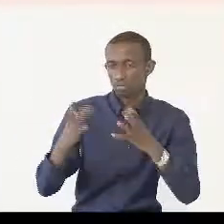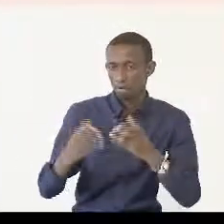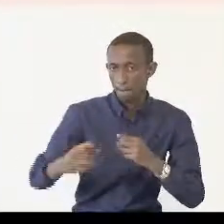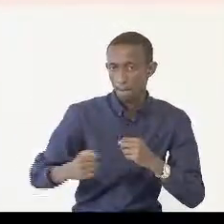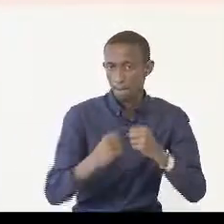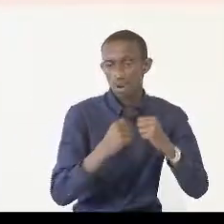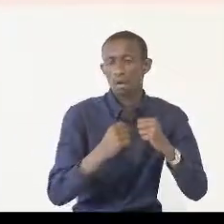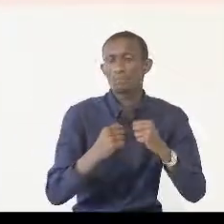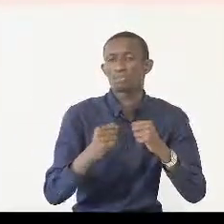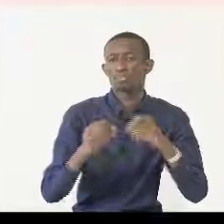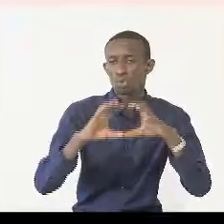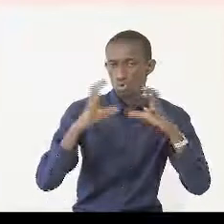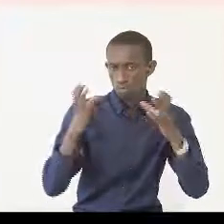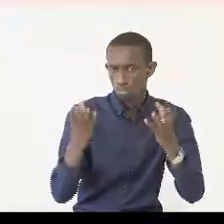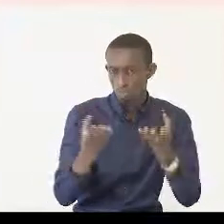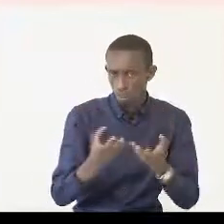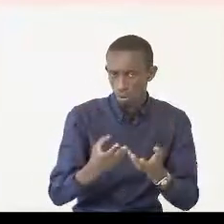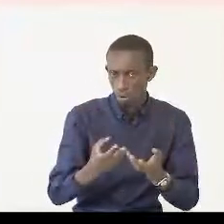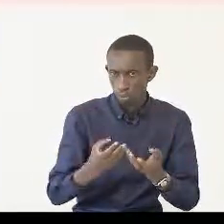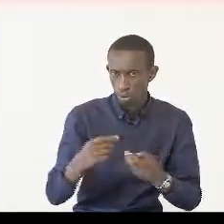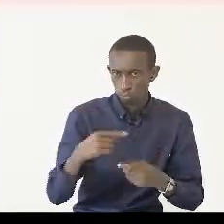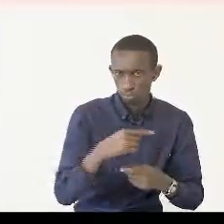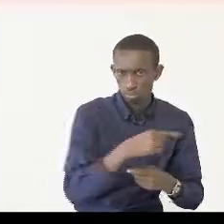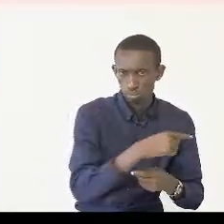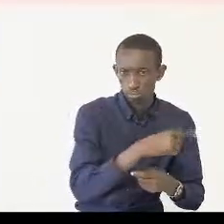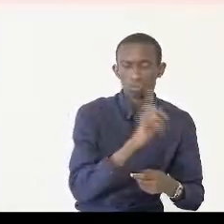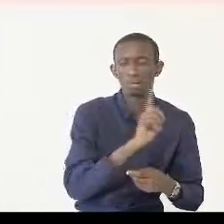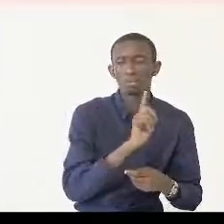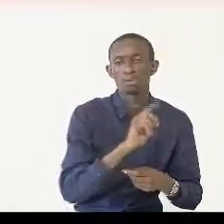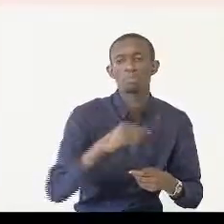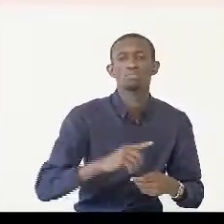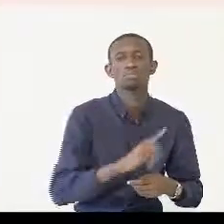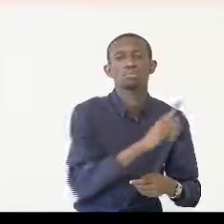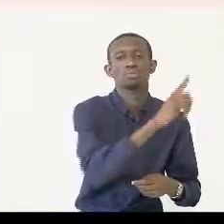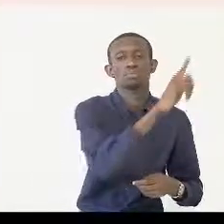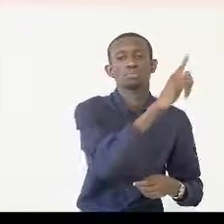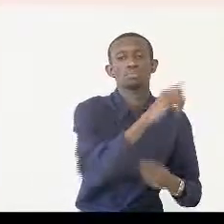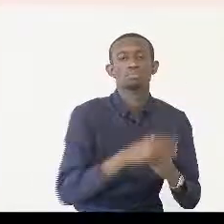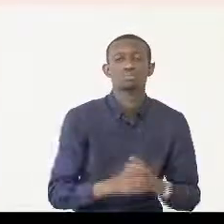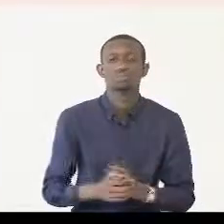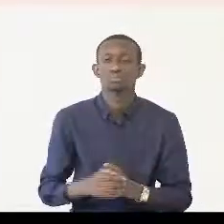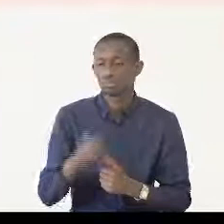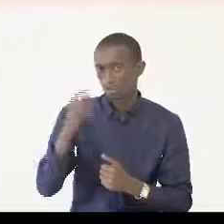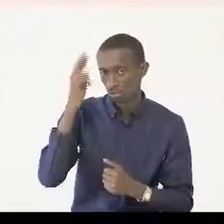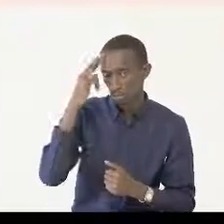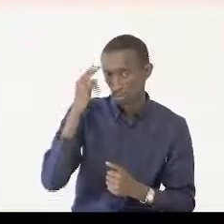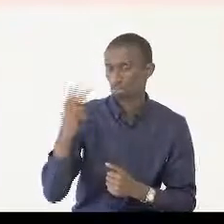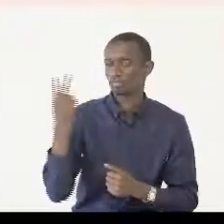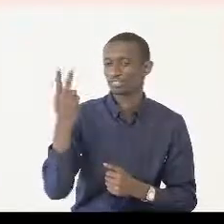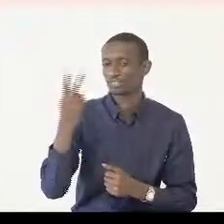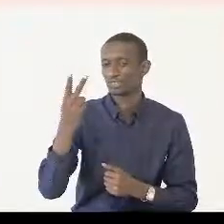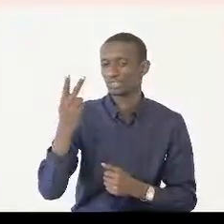if the line passed through the center of the two bores. But remember, this is a 2-dimensional